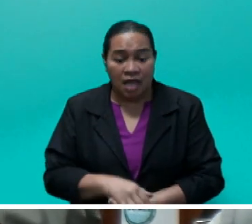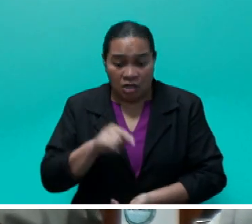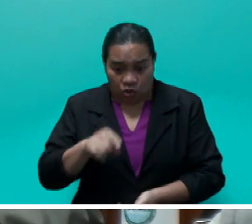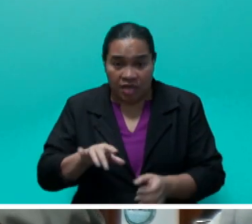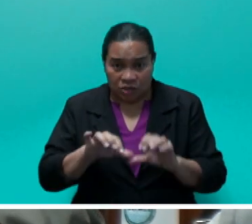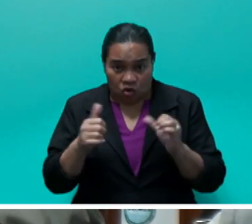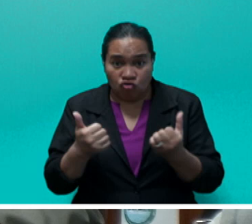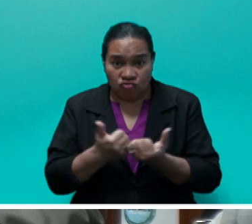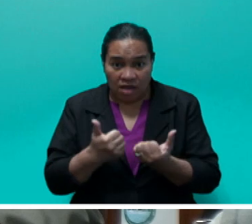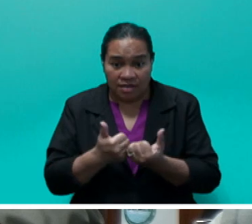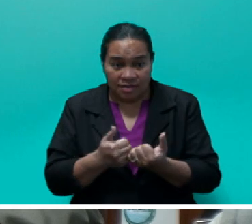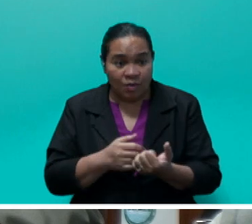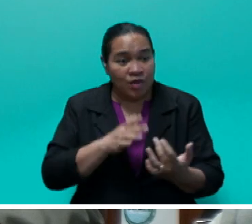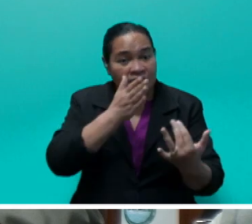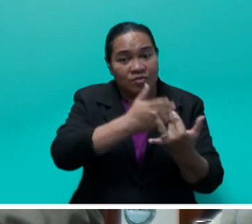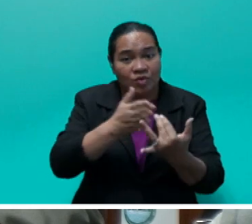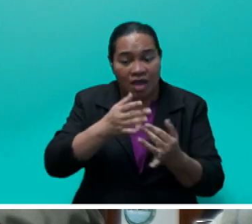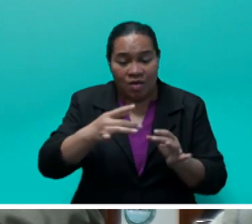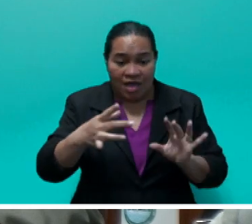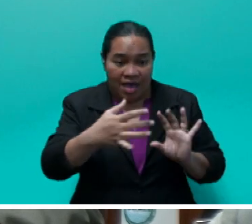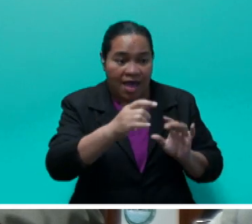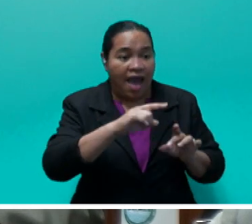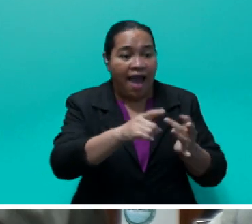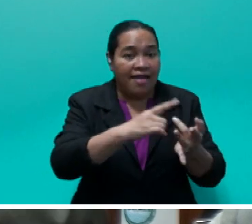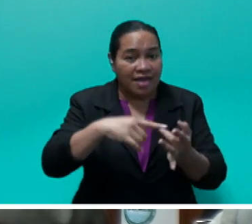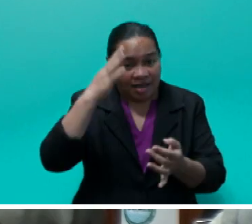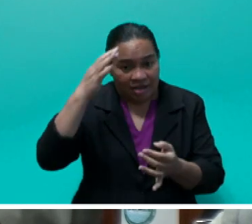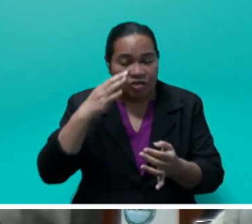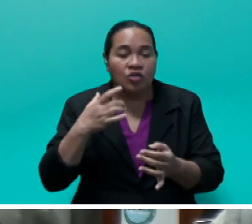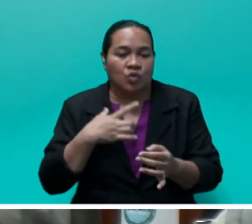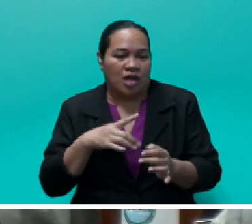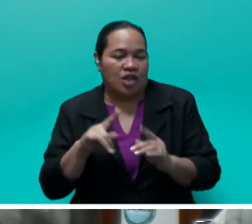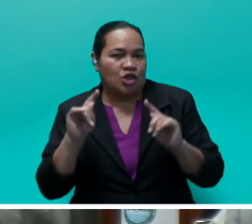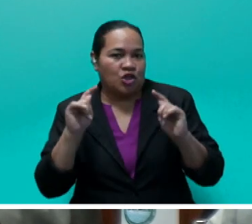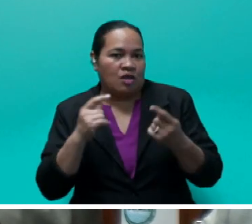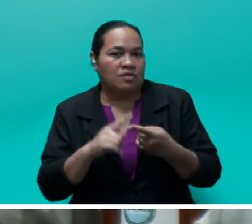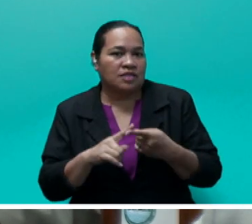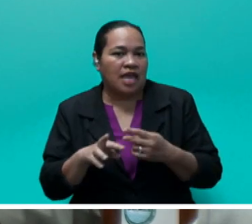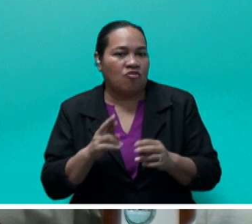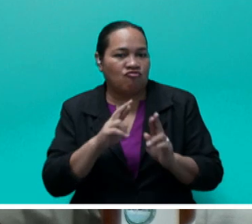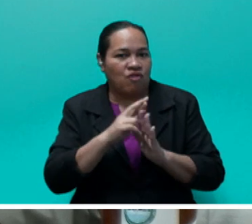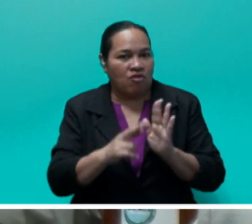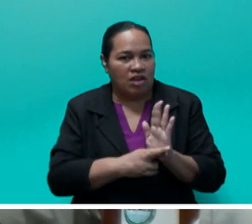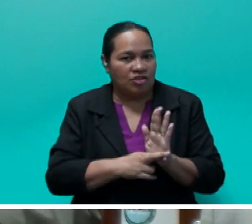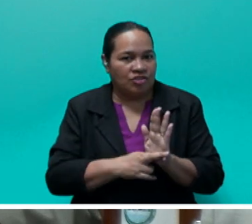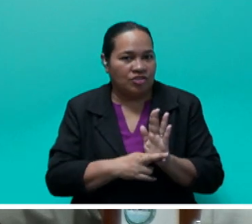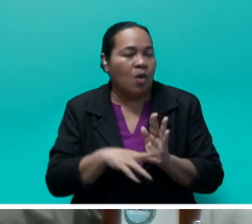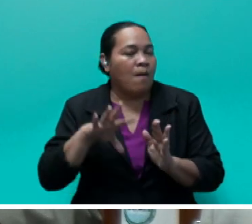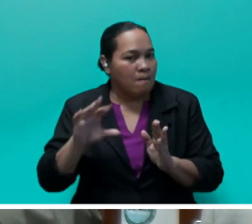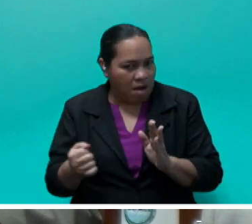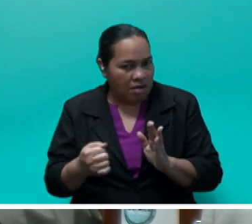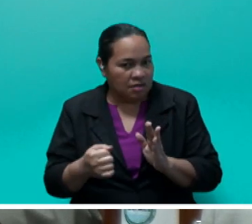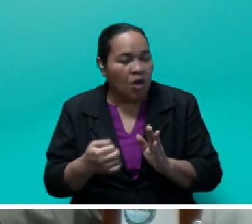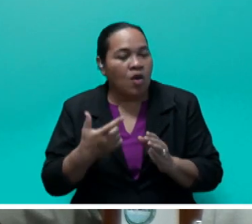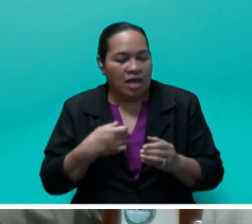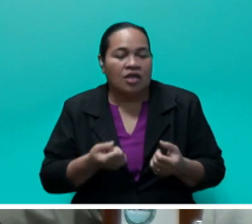contracts between countries set the terms and regulations for international air transport services. They provide the